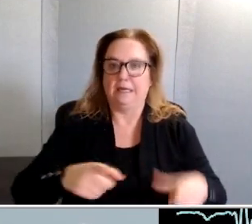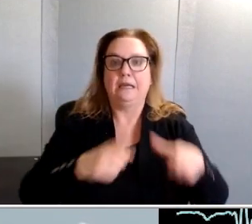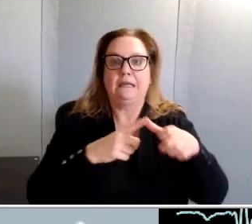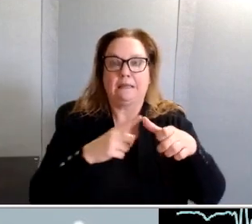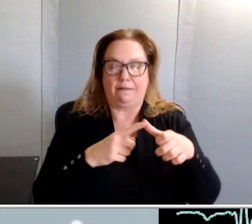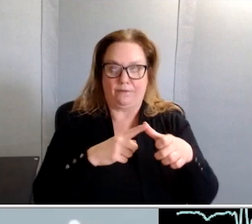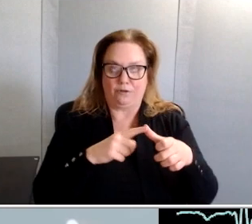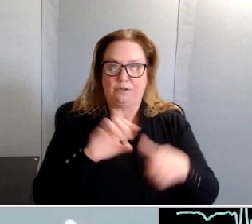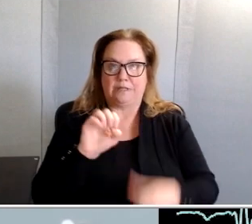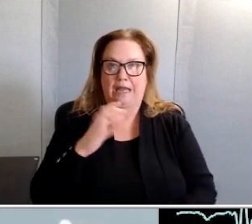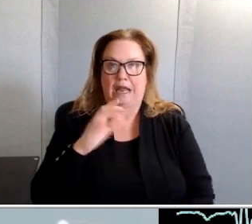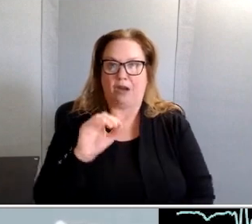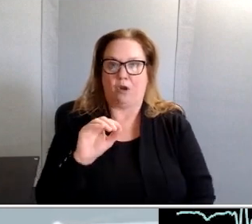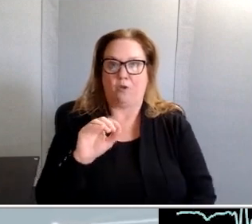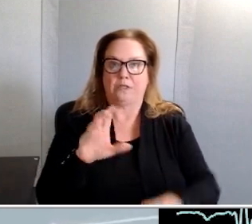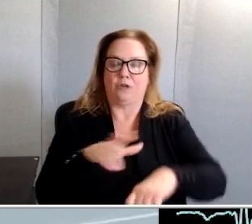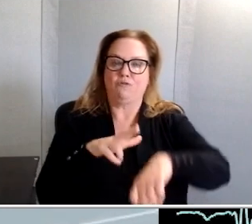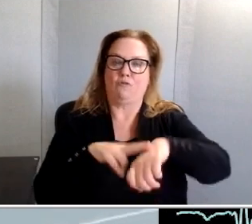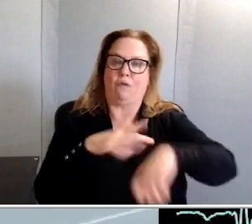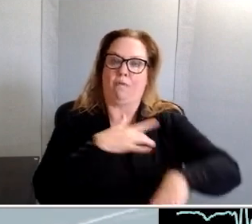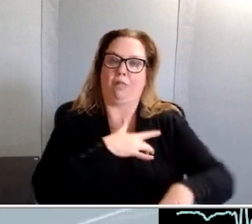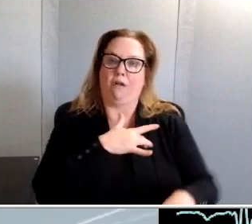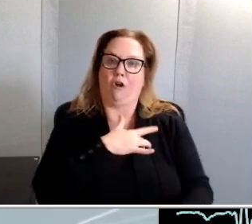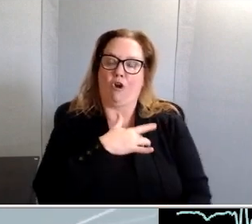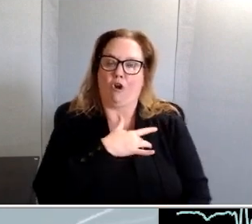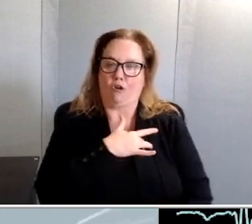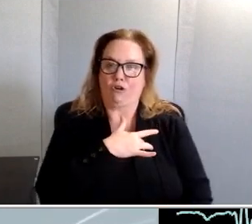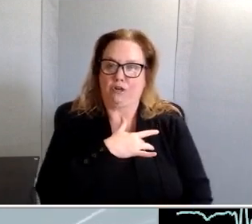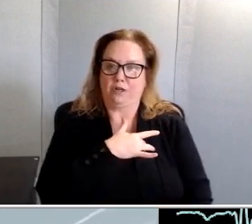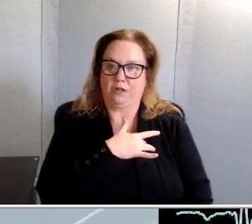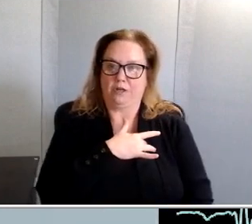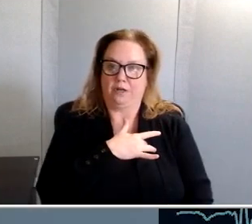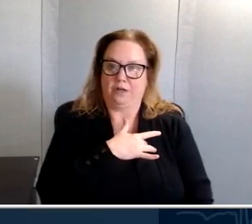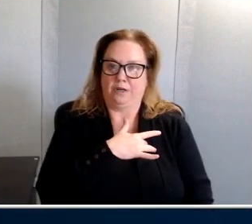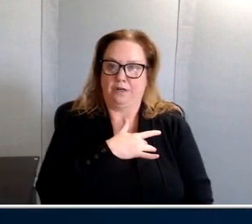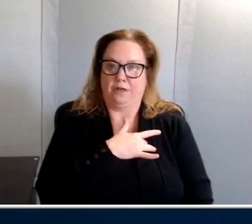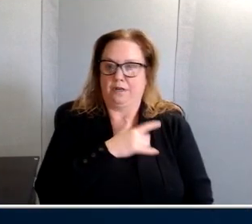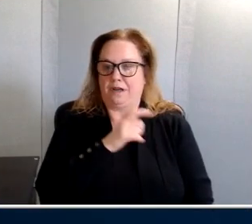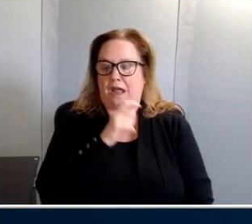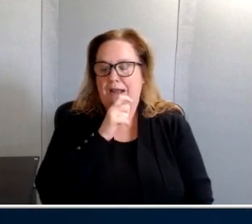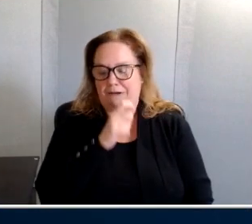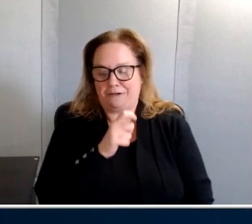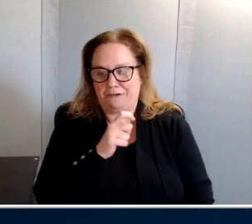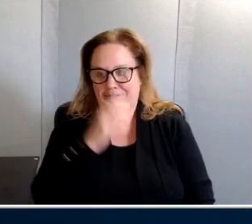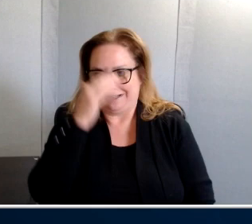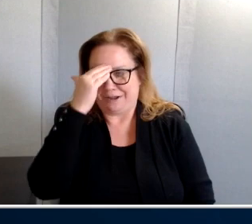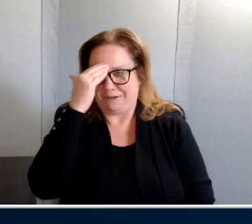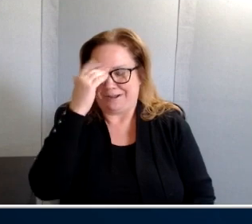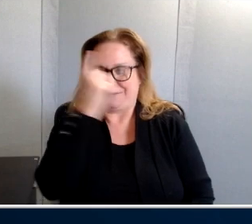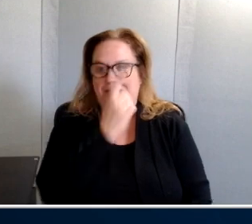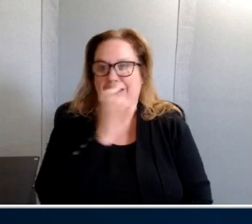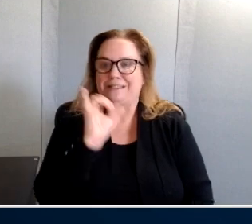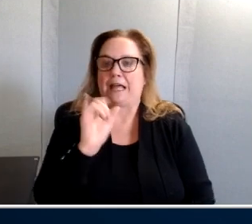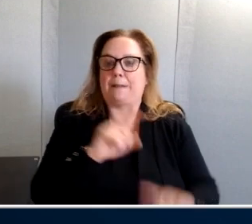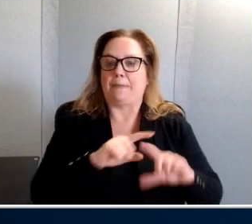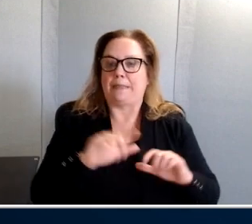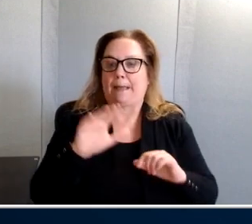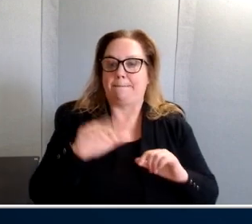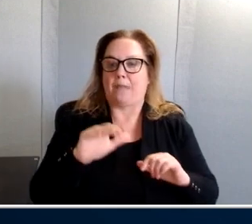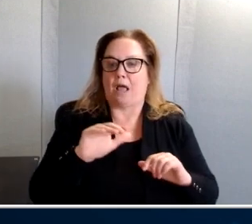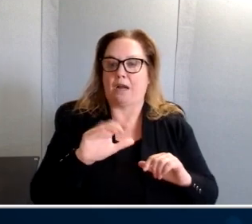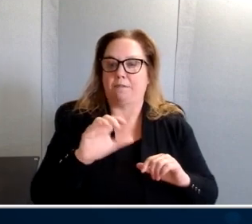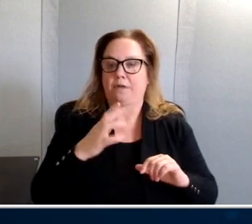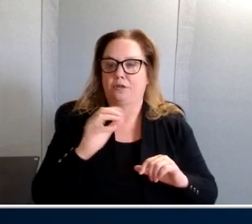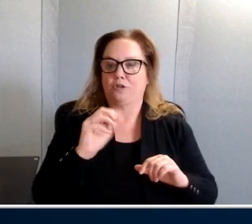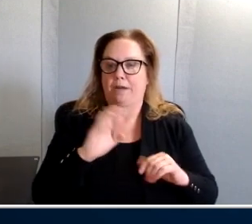is of a normal heart, and again, don't expect everyone to exactly know what this is supposed to look like, but that bottom chamber that's kind